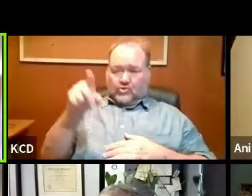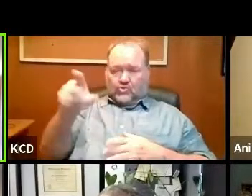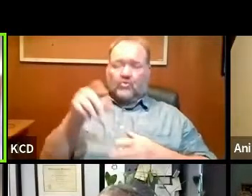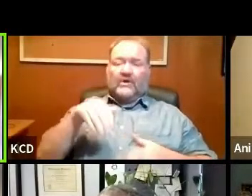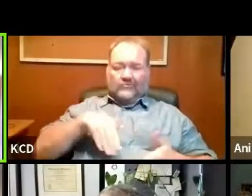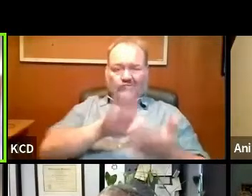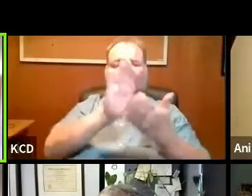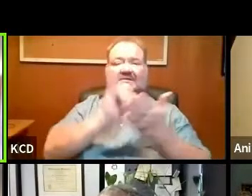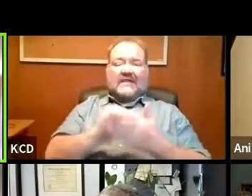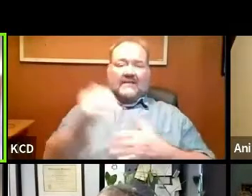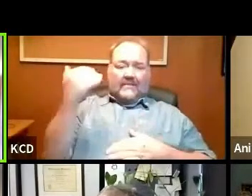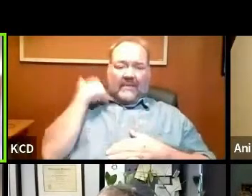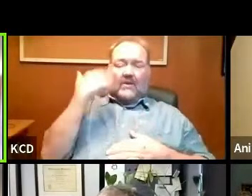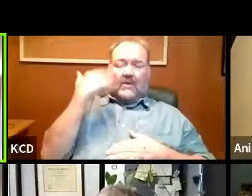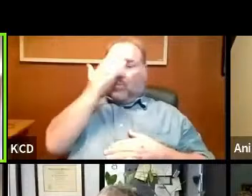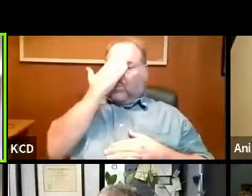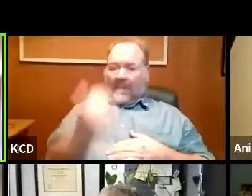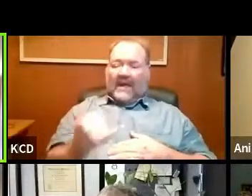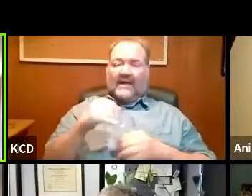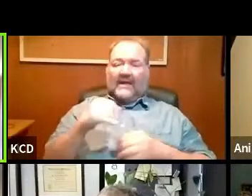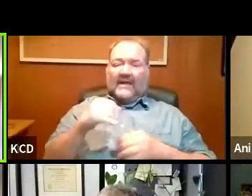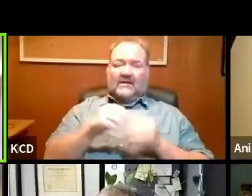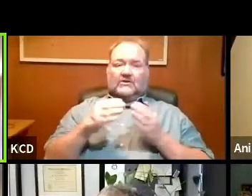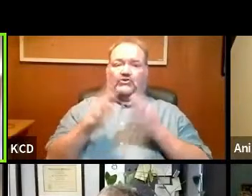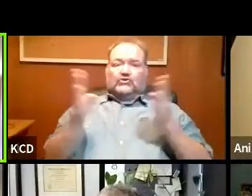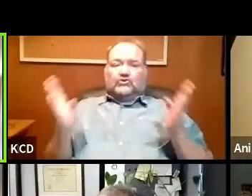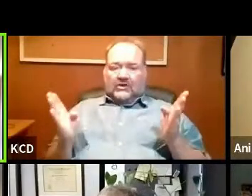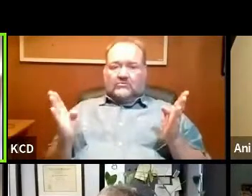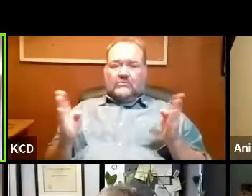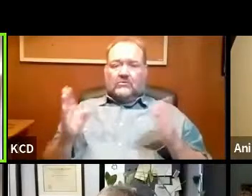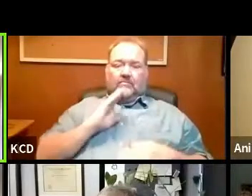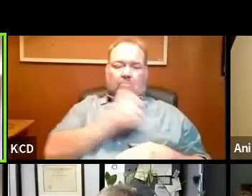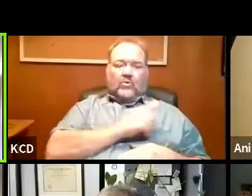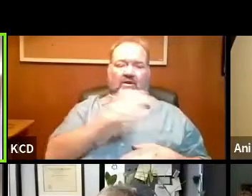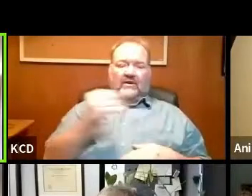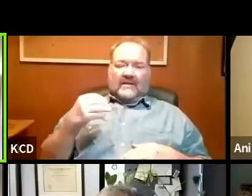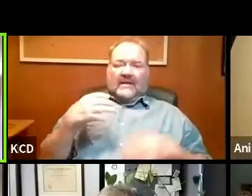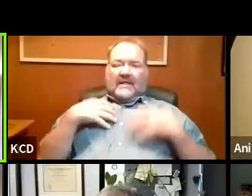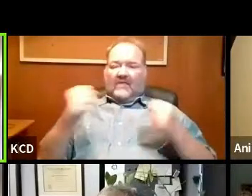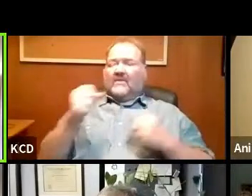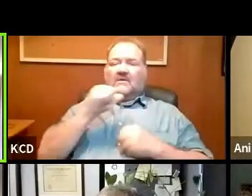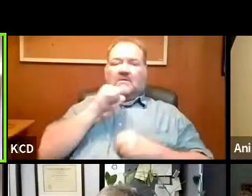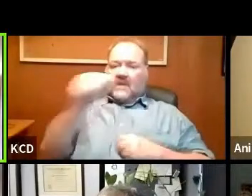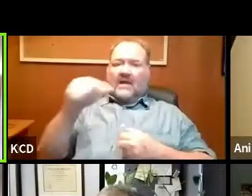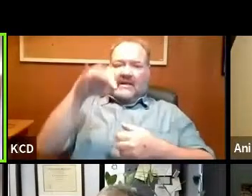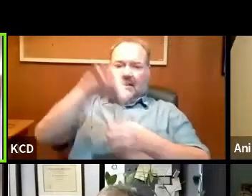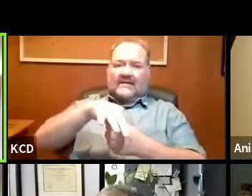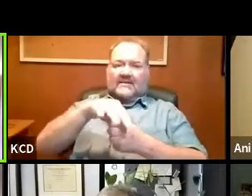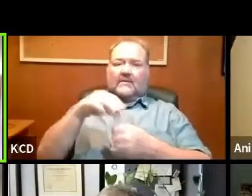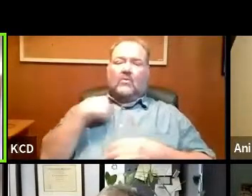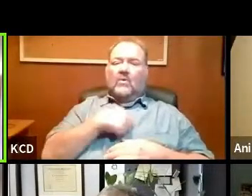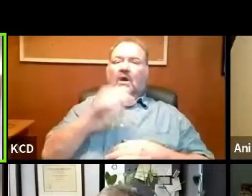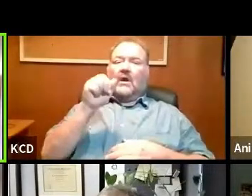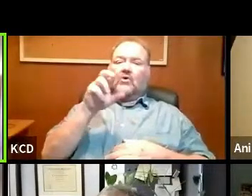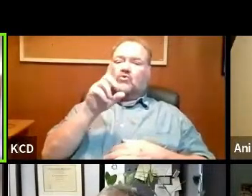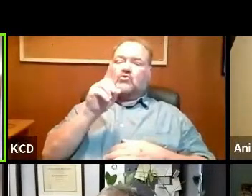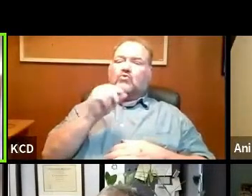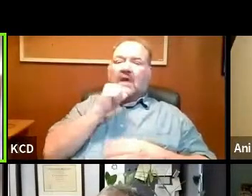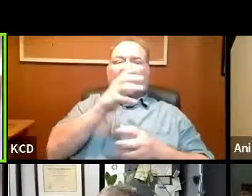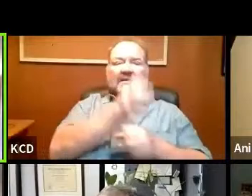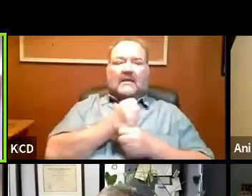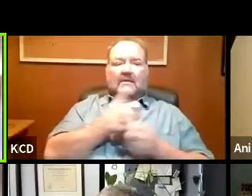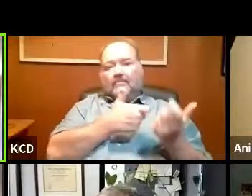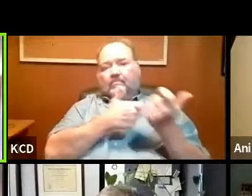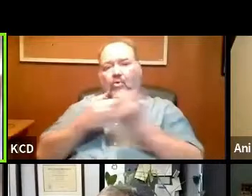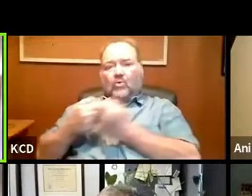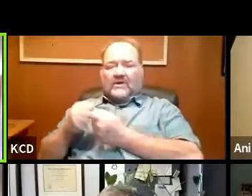past, why in general boards of health are not elected, so that we don't get pulled